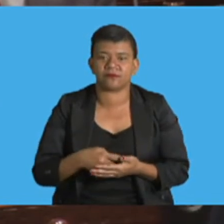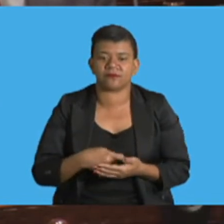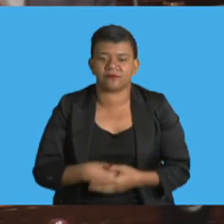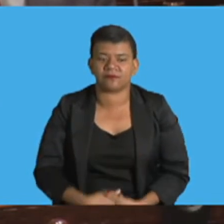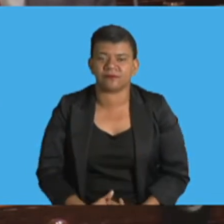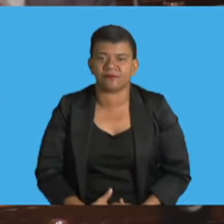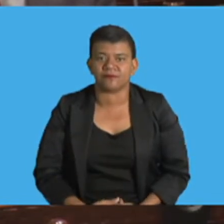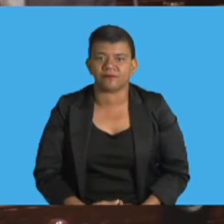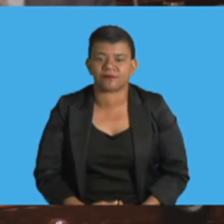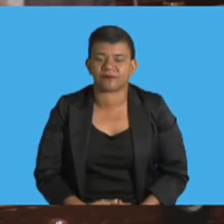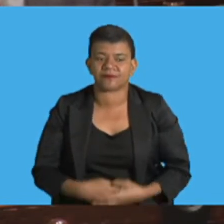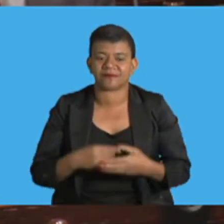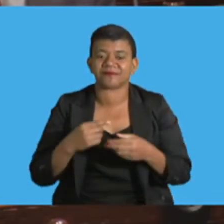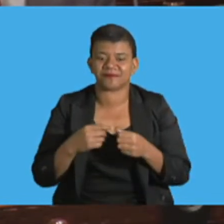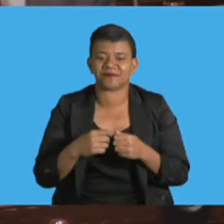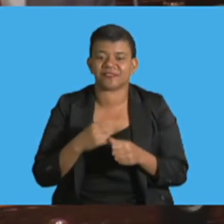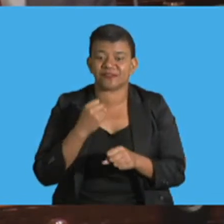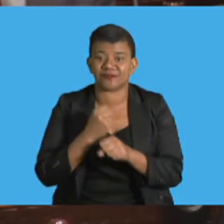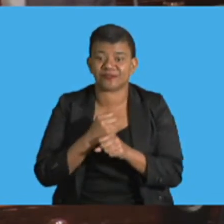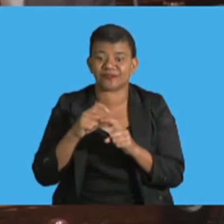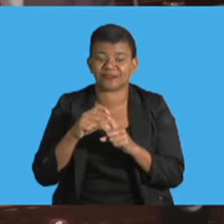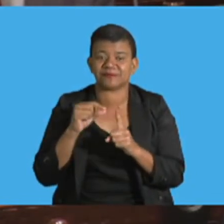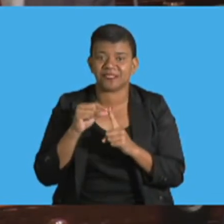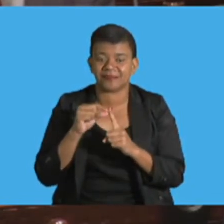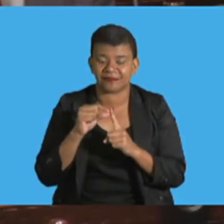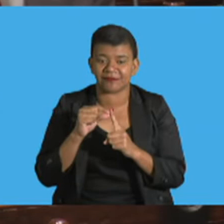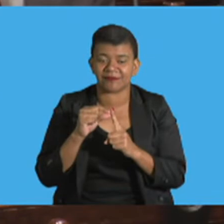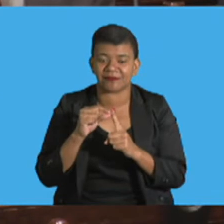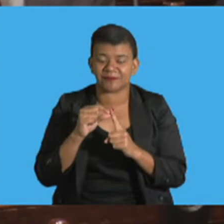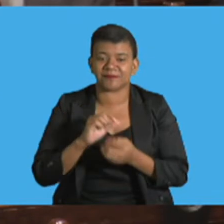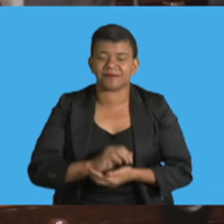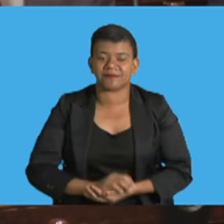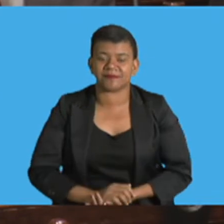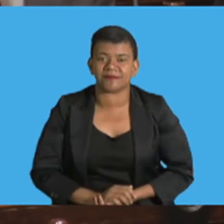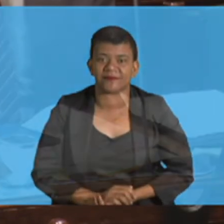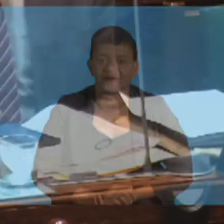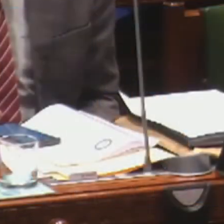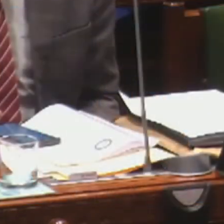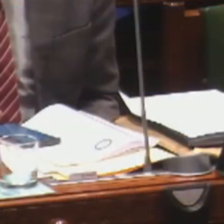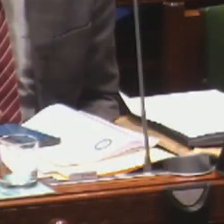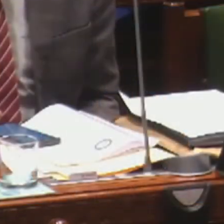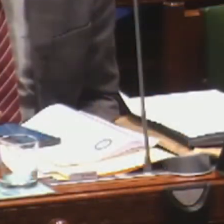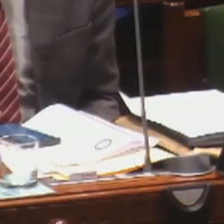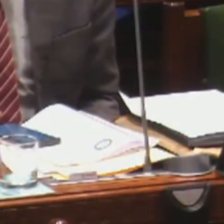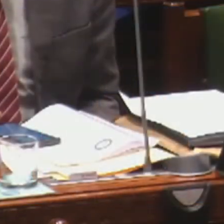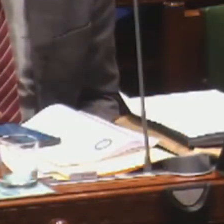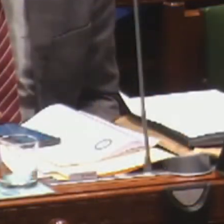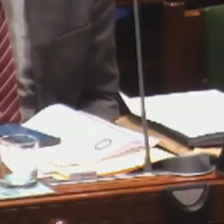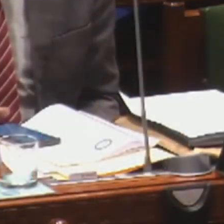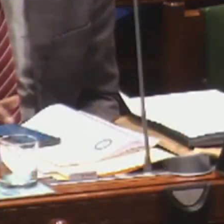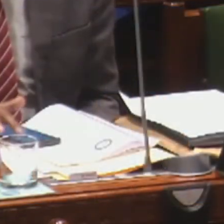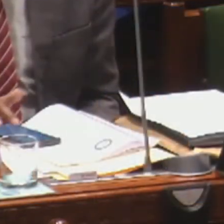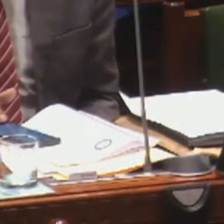the GDP and vis-a-vis the various benchmarks that have been set. Yes, the revenue collection